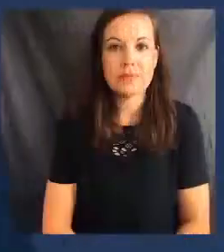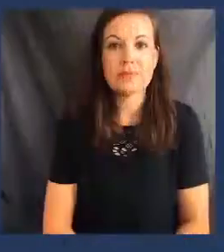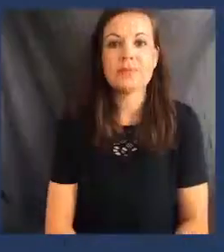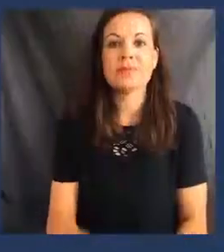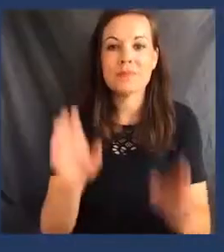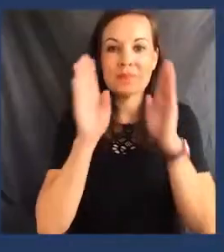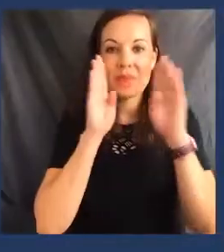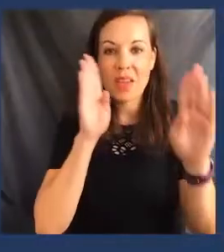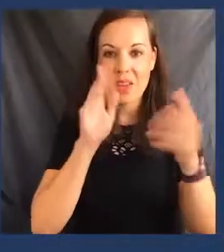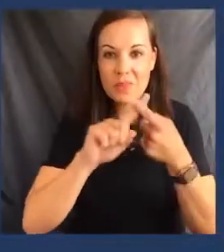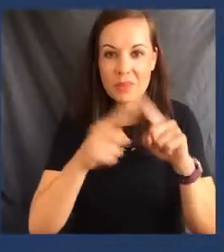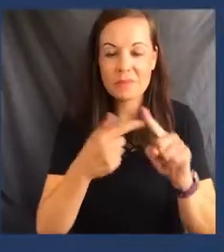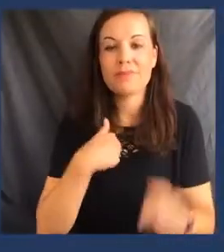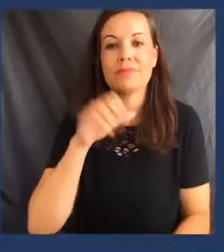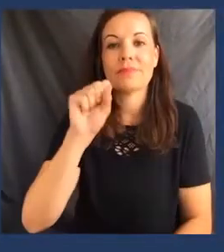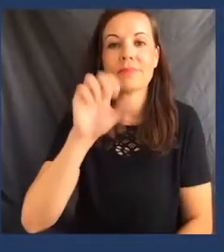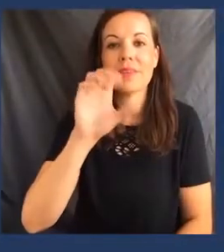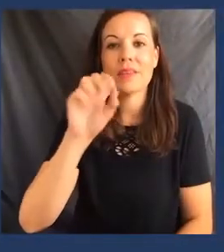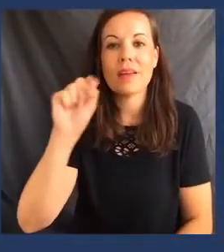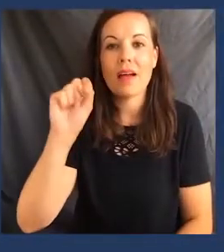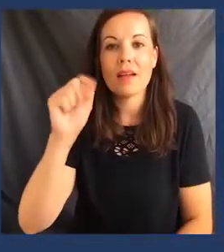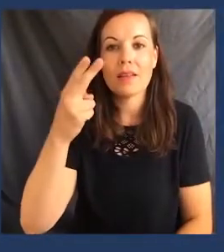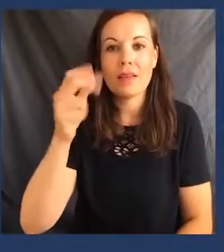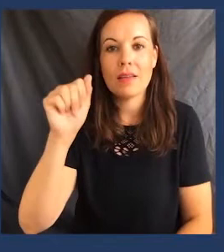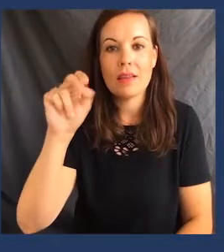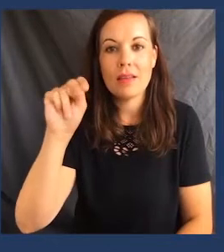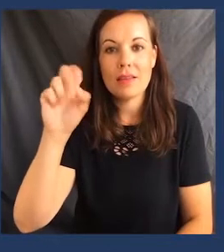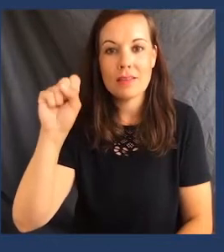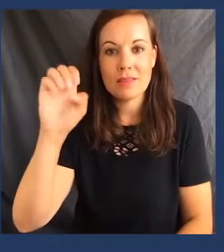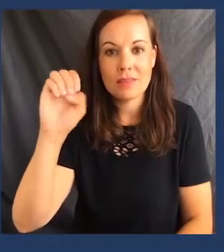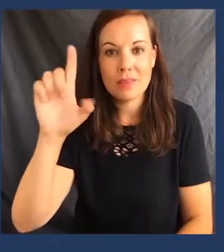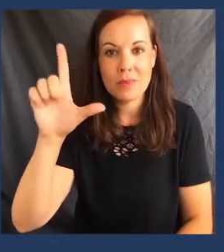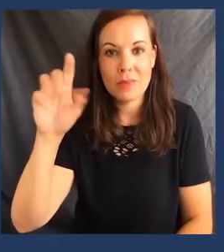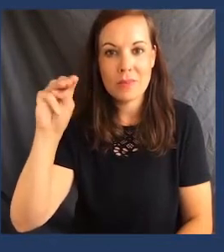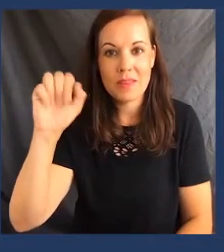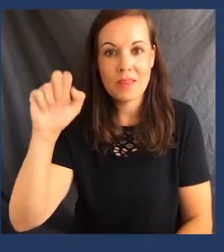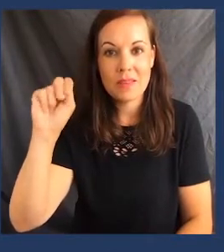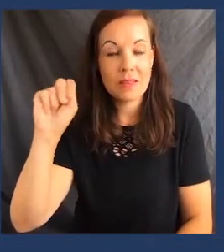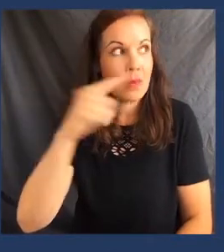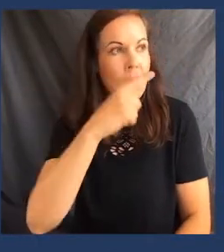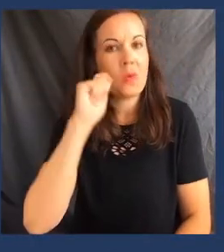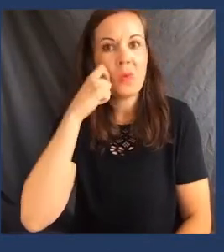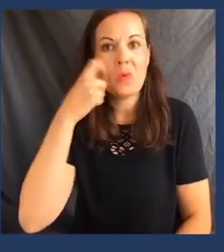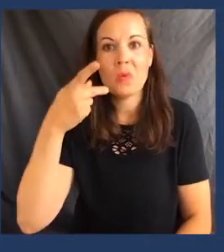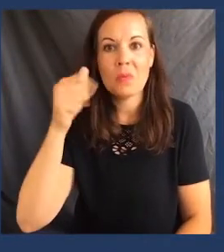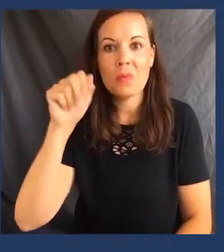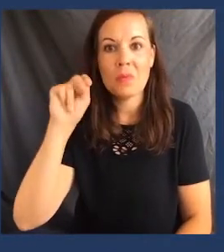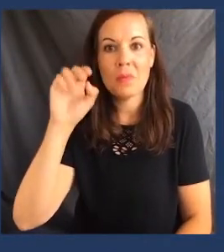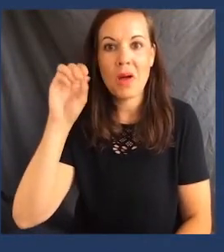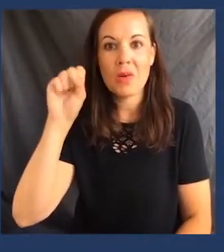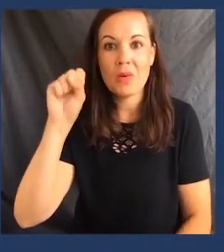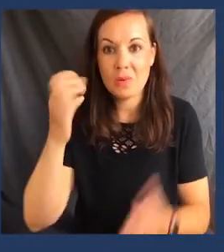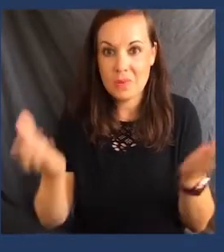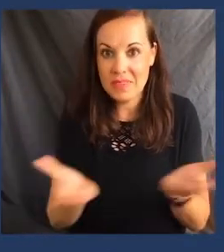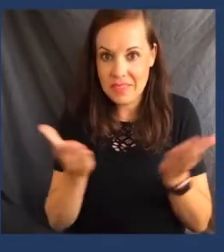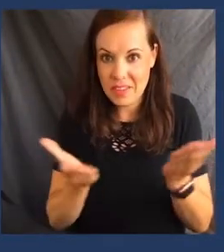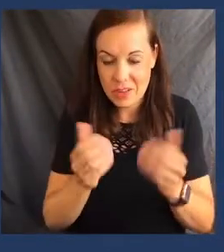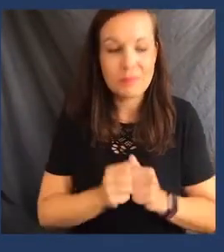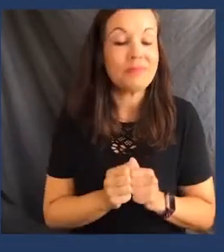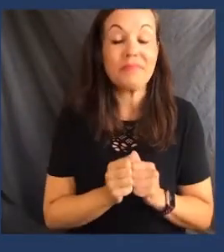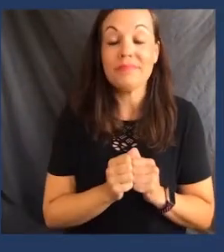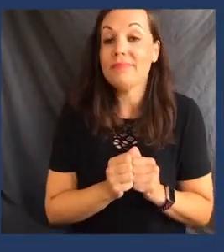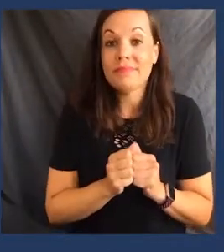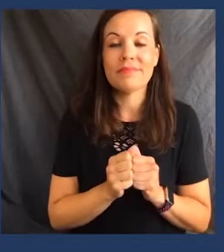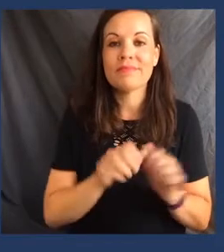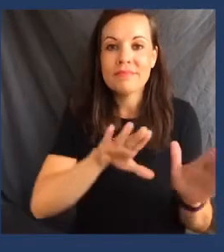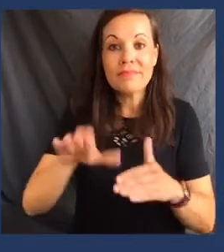Hey friends, I'm Scott Hanselman. How cool is it that Panos was here? Oh my goodness. I am very happy to be hanging out with you at the